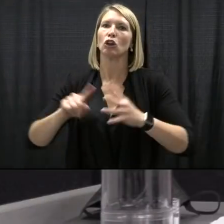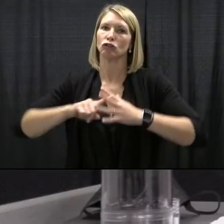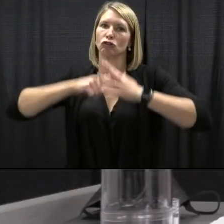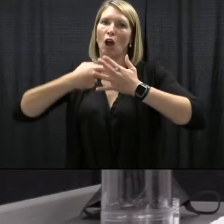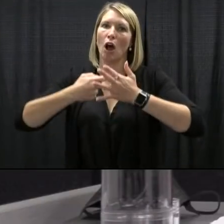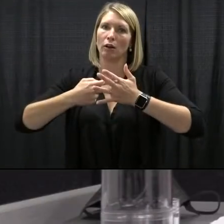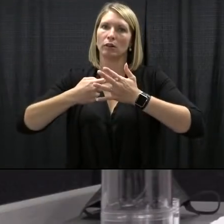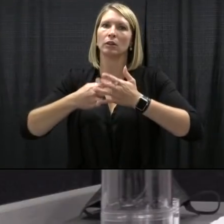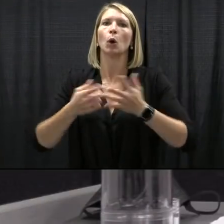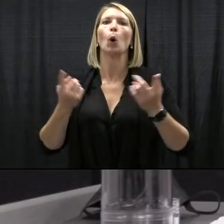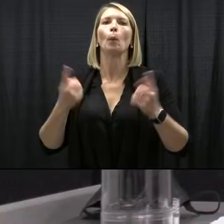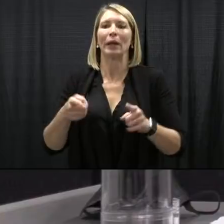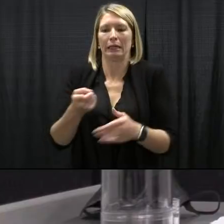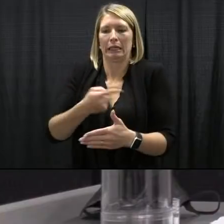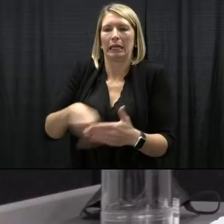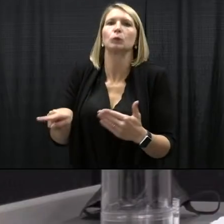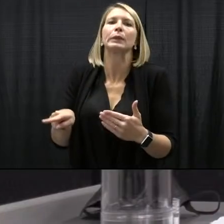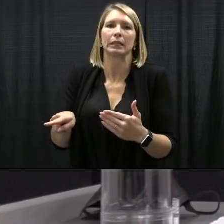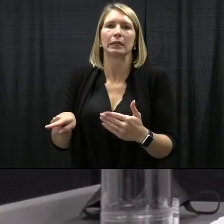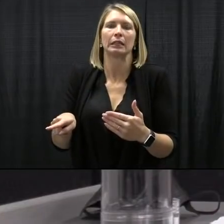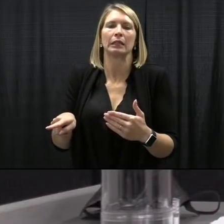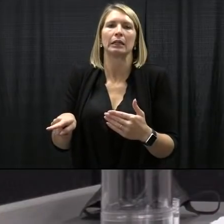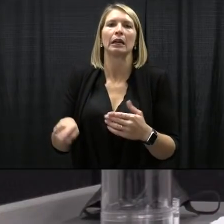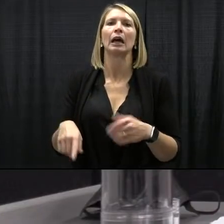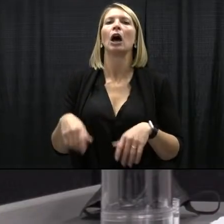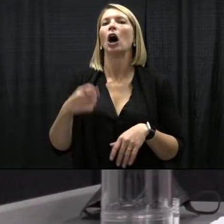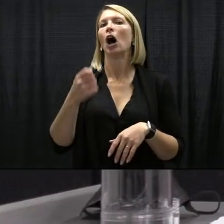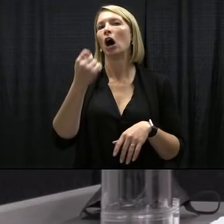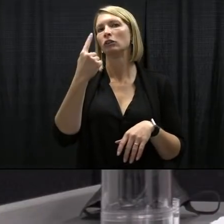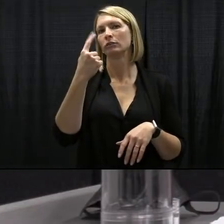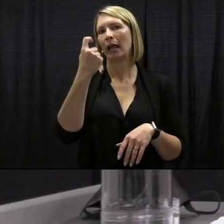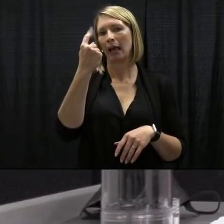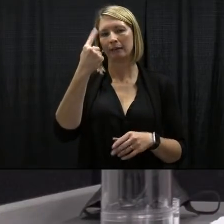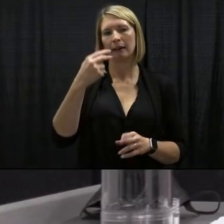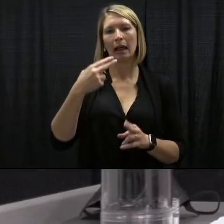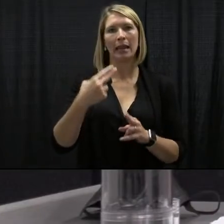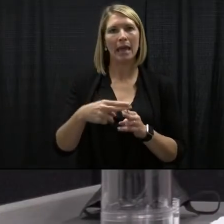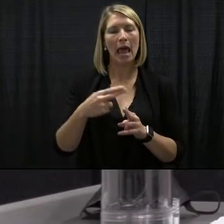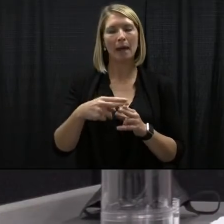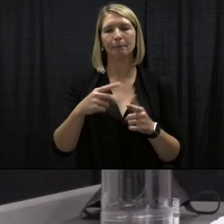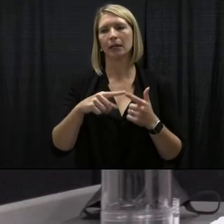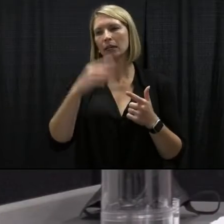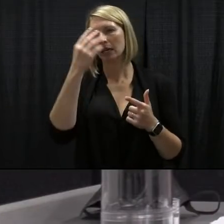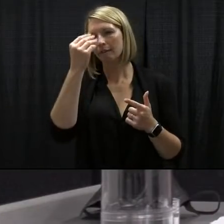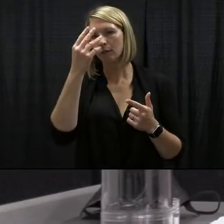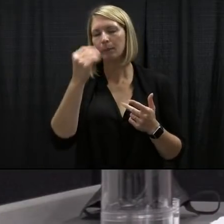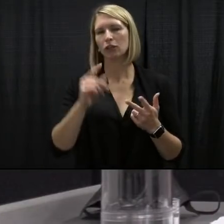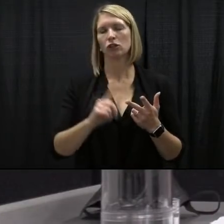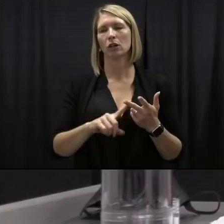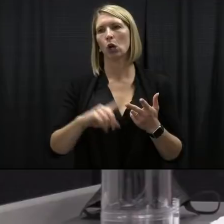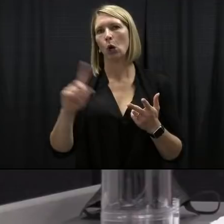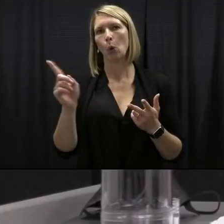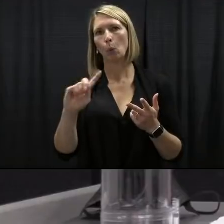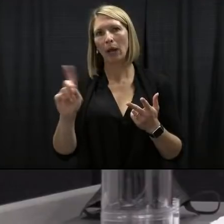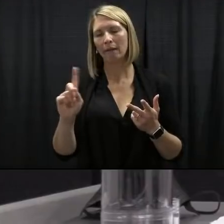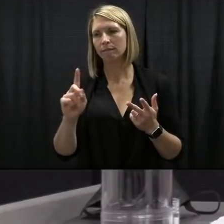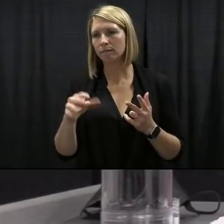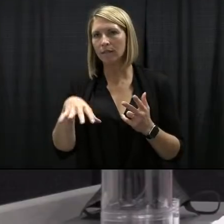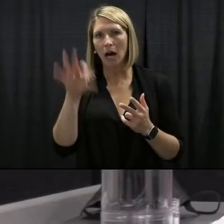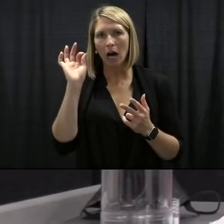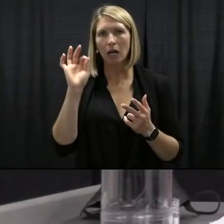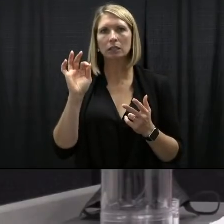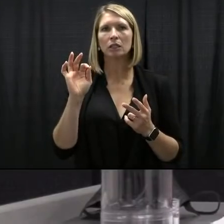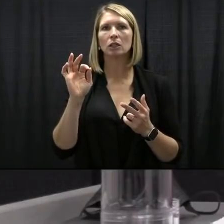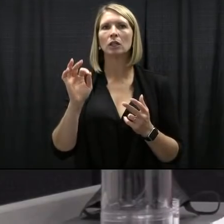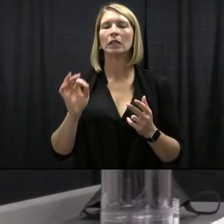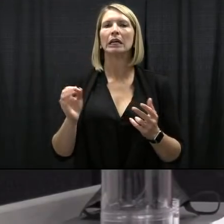So at that time, we'll launch the name, all the detailed information on where it will be required, the exemptions, the enforcement. We will show